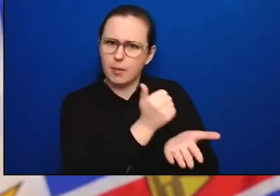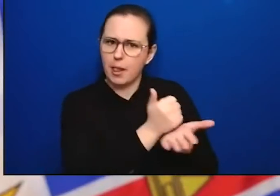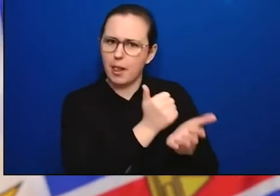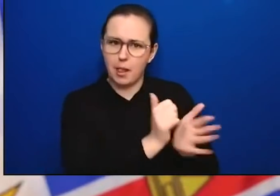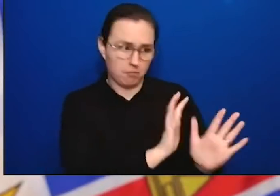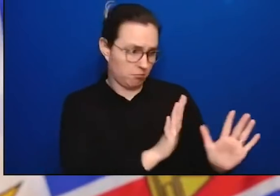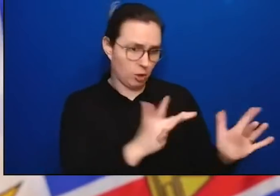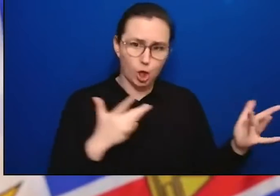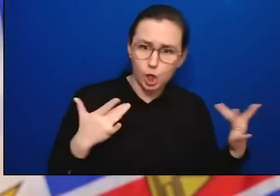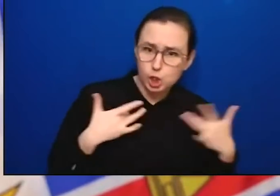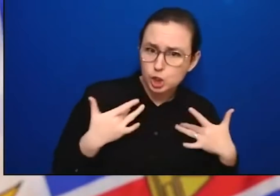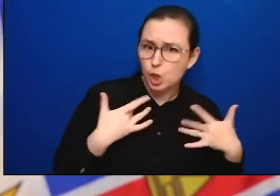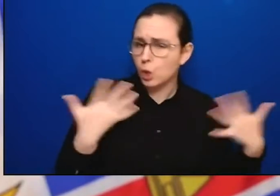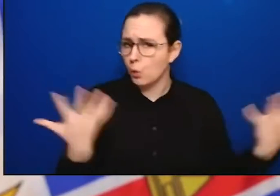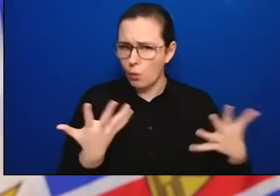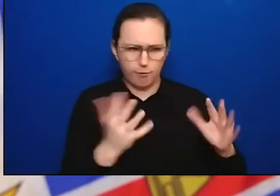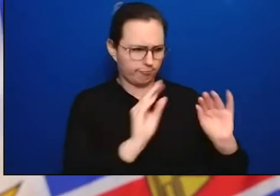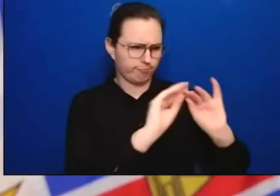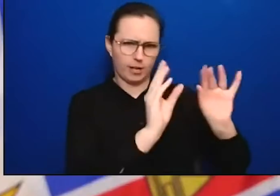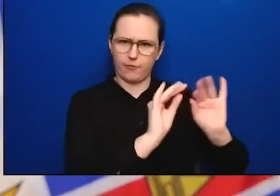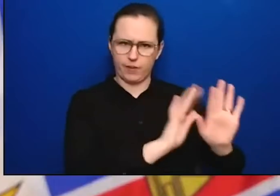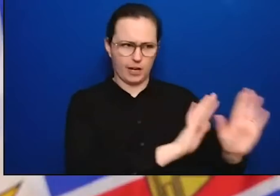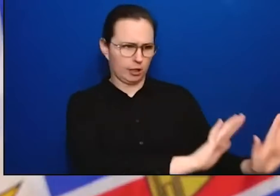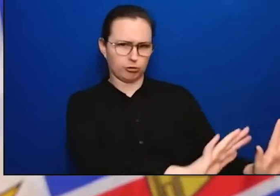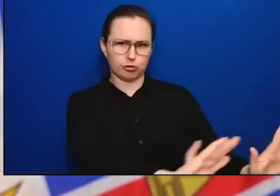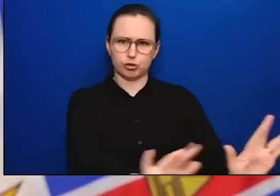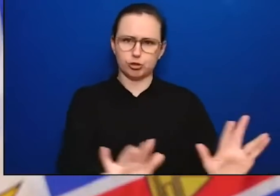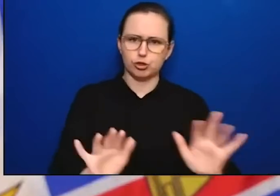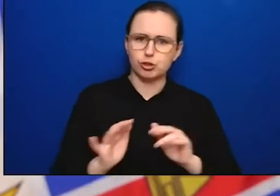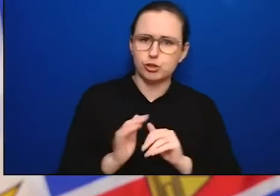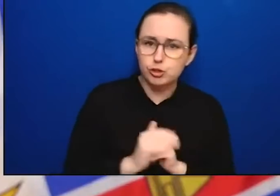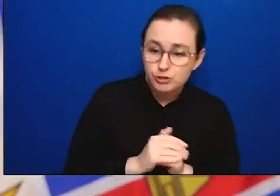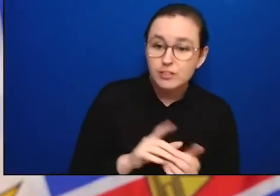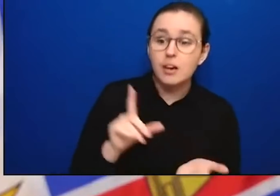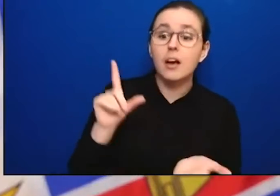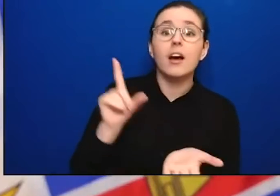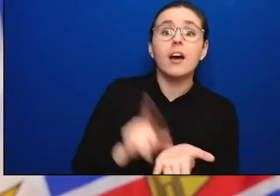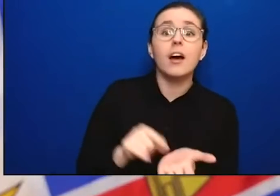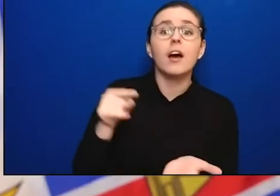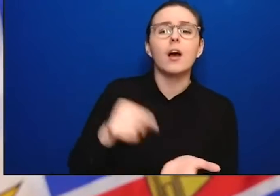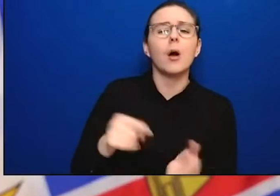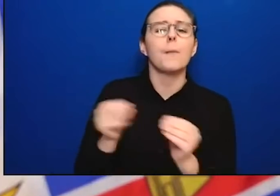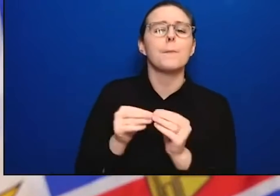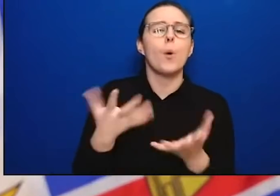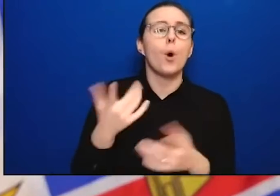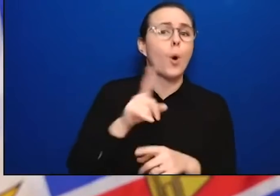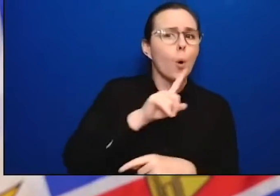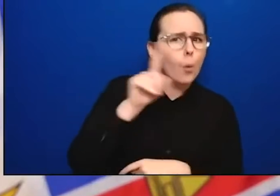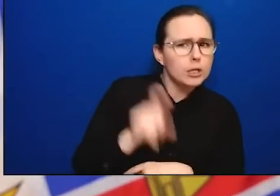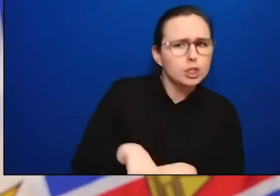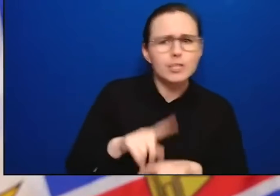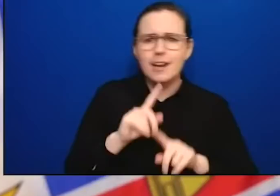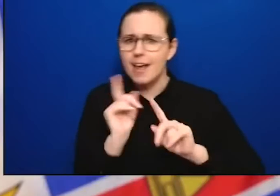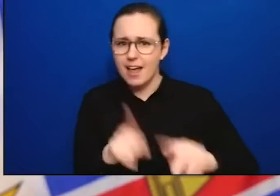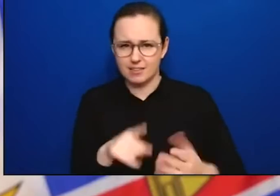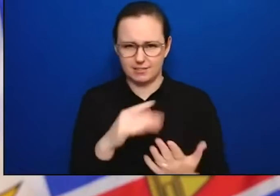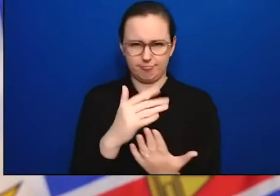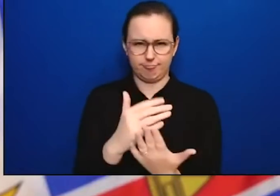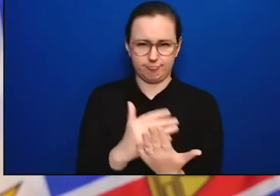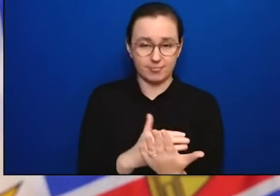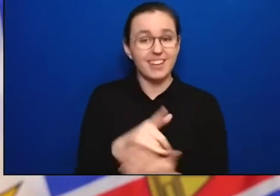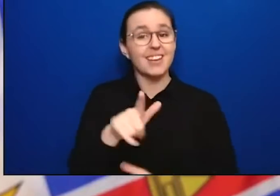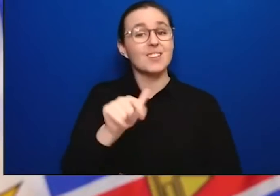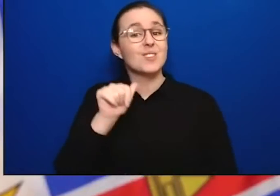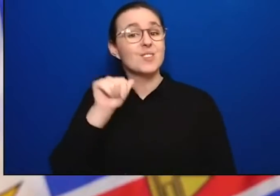over the last few days and working with them to answer these questions and address the concerns. And clarifications will be